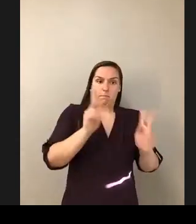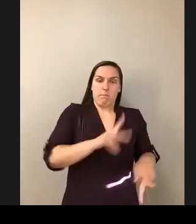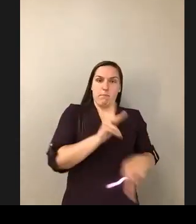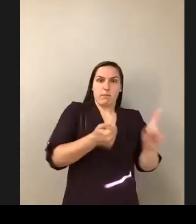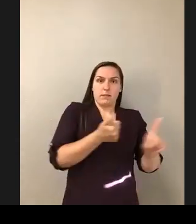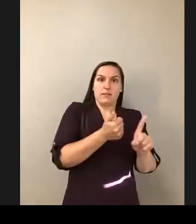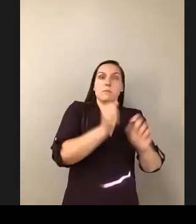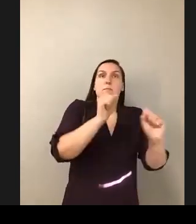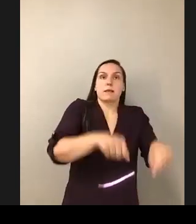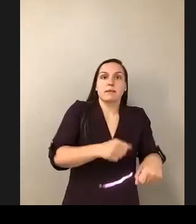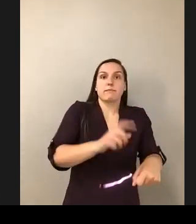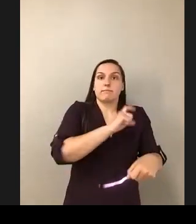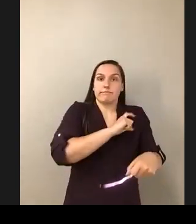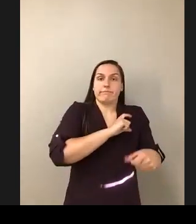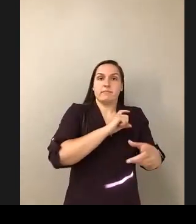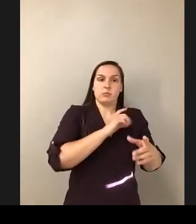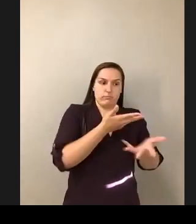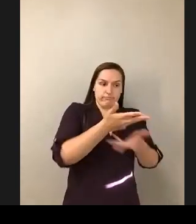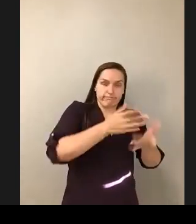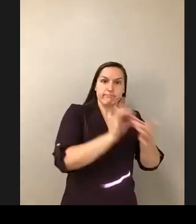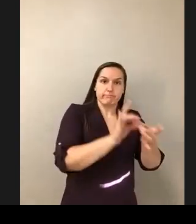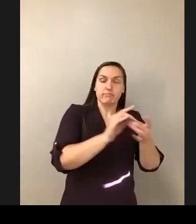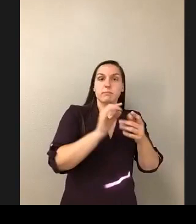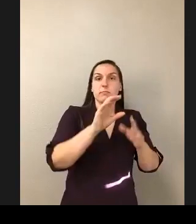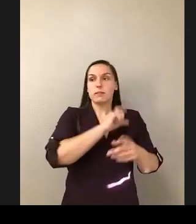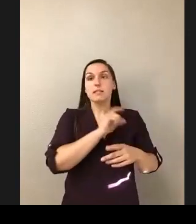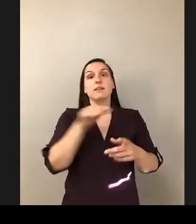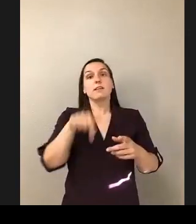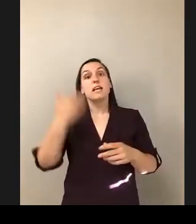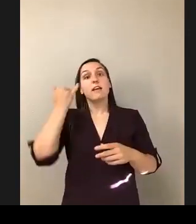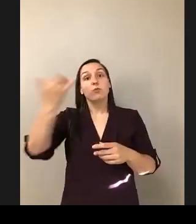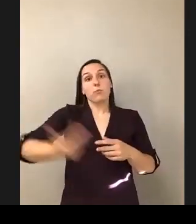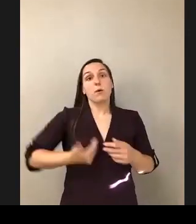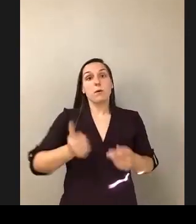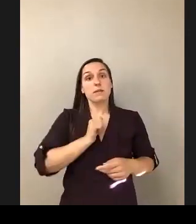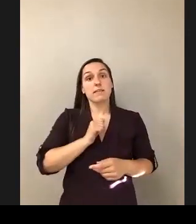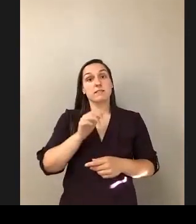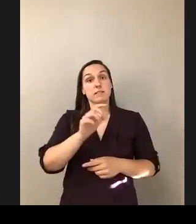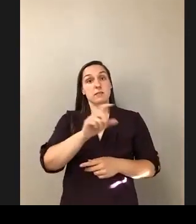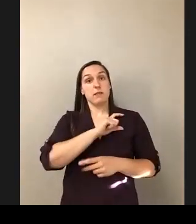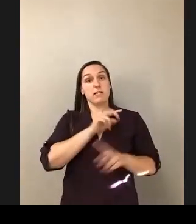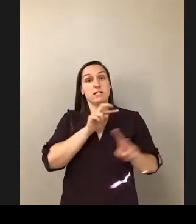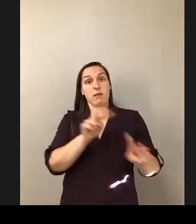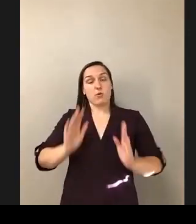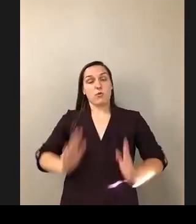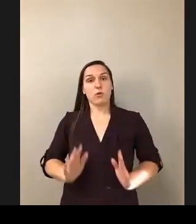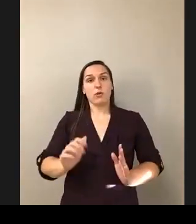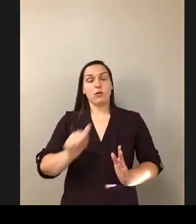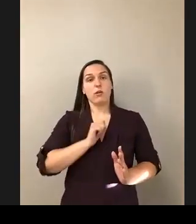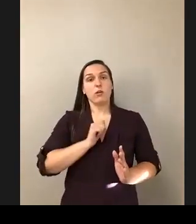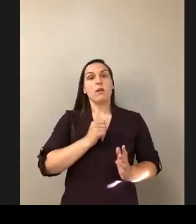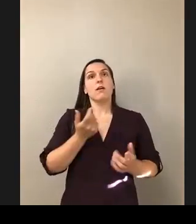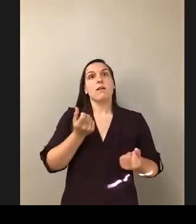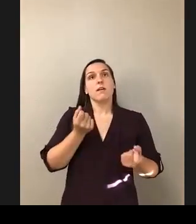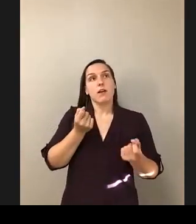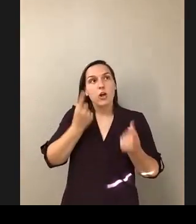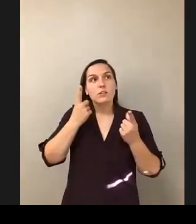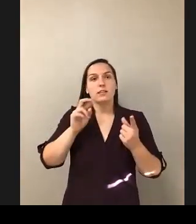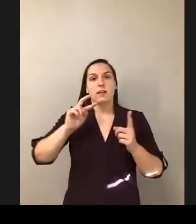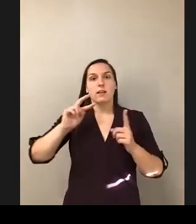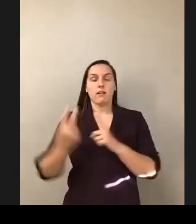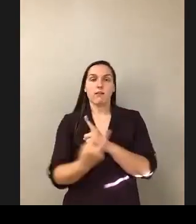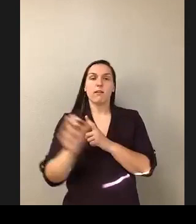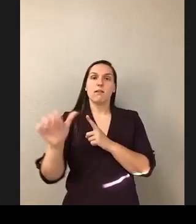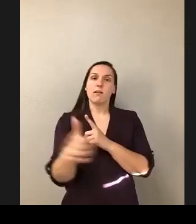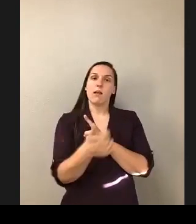accessible. And so if you hire me as a police monitor, you have someone that understands different issues around privilege,